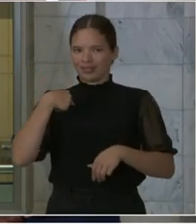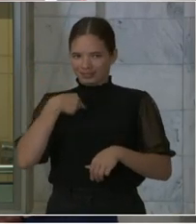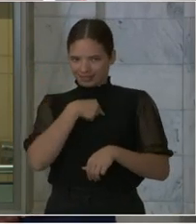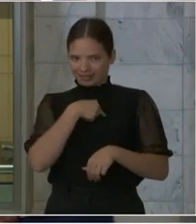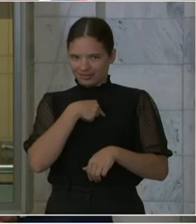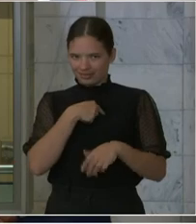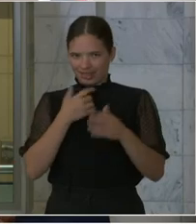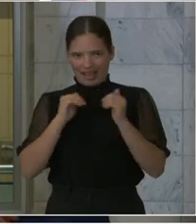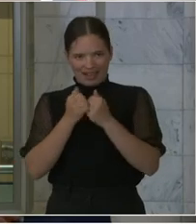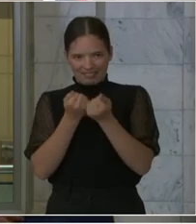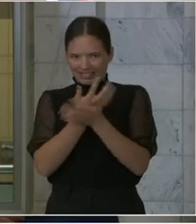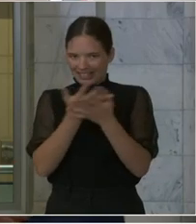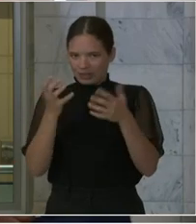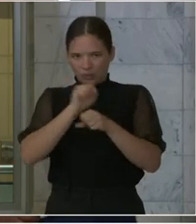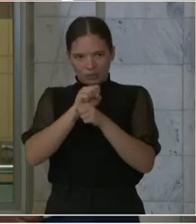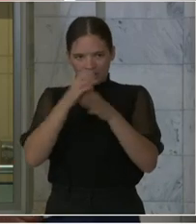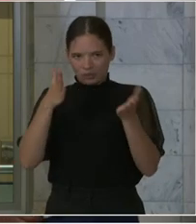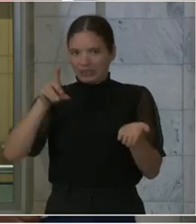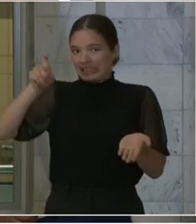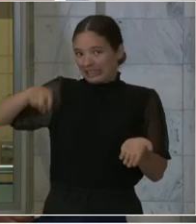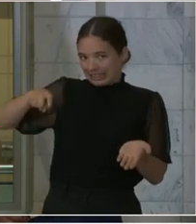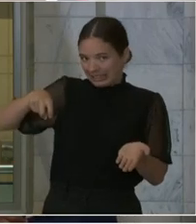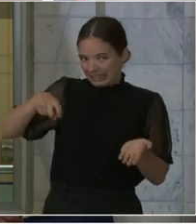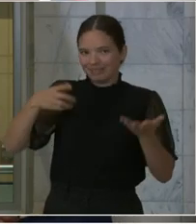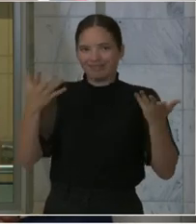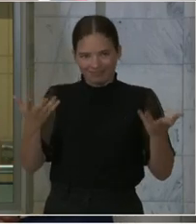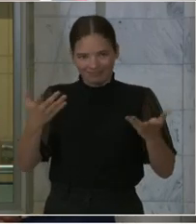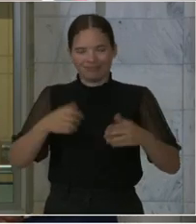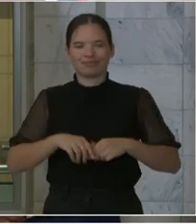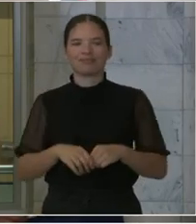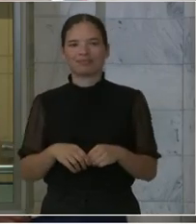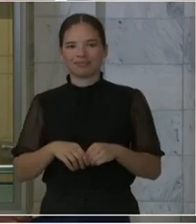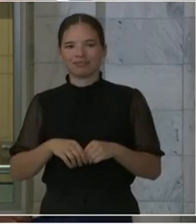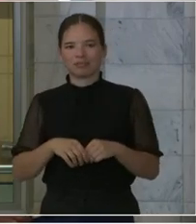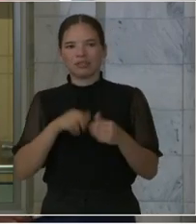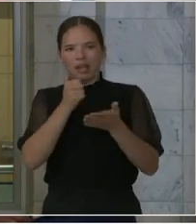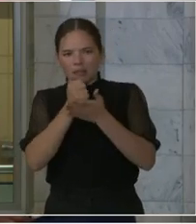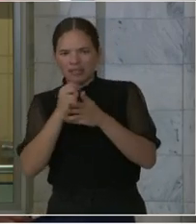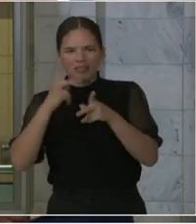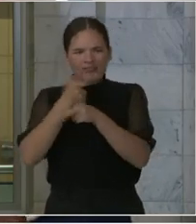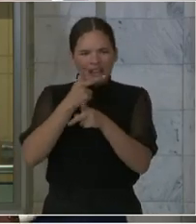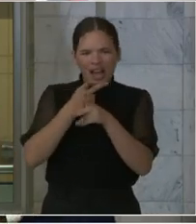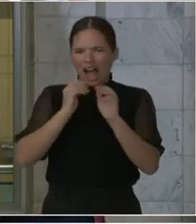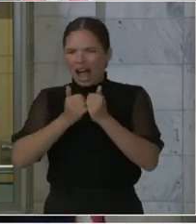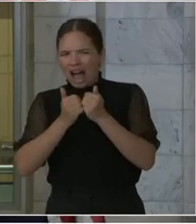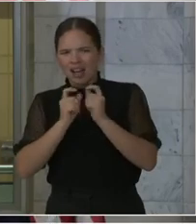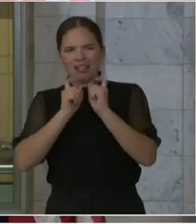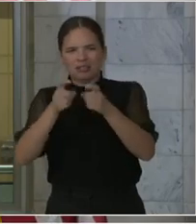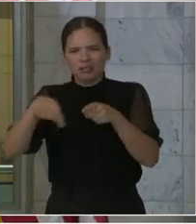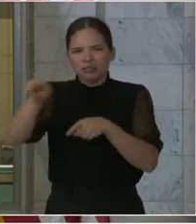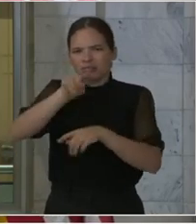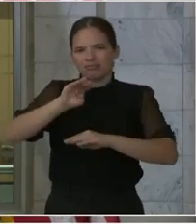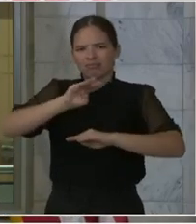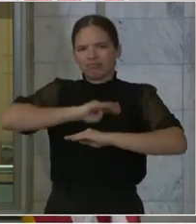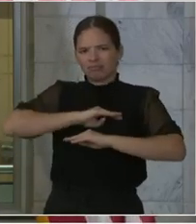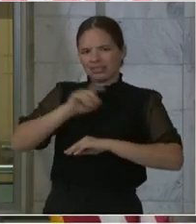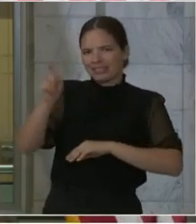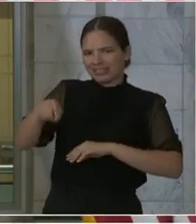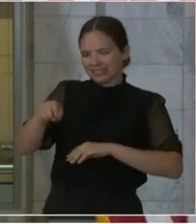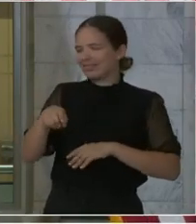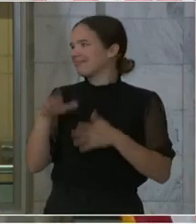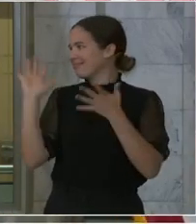employees need and helping me figure out how to deliver it. So, Director Maxwell.